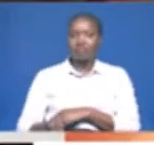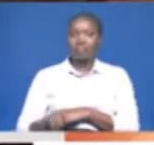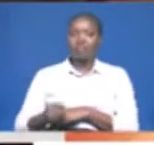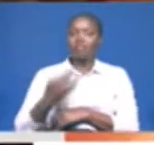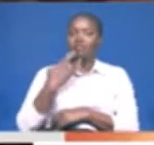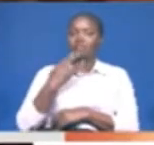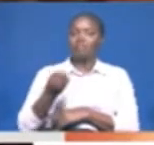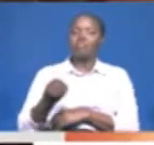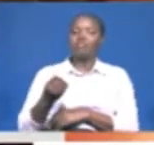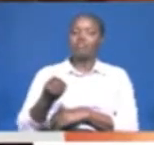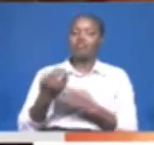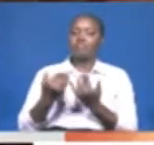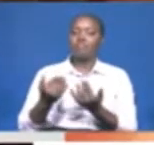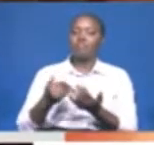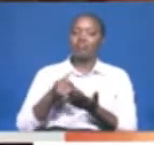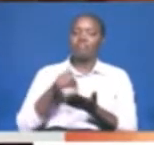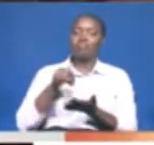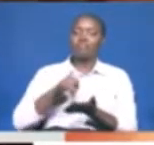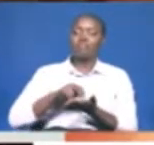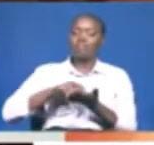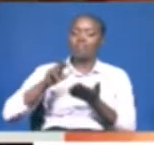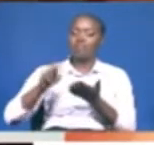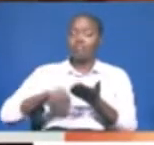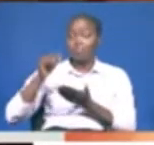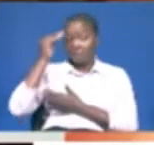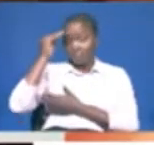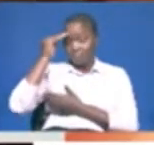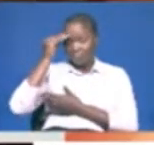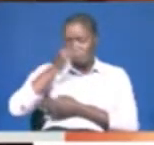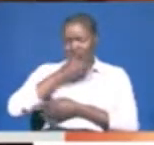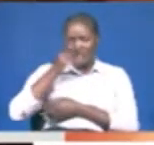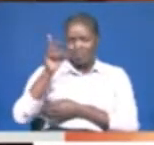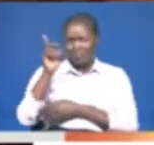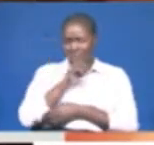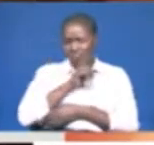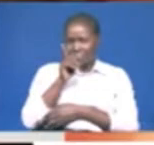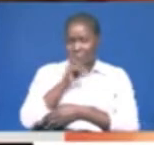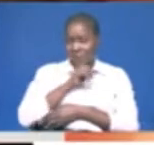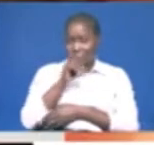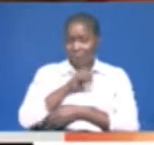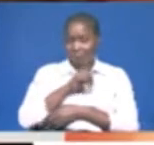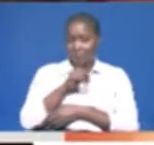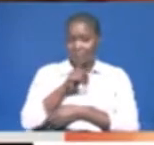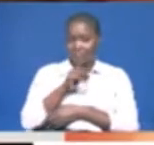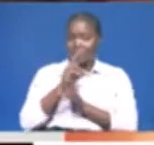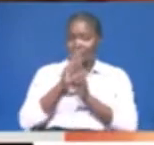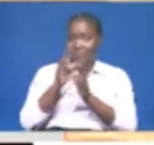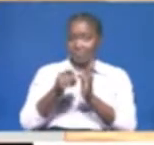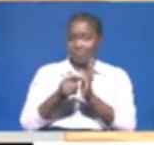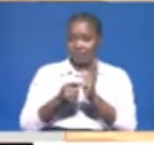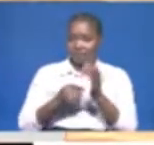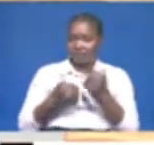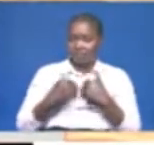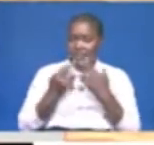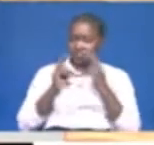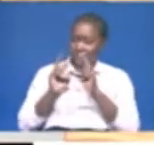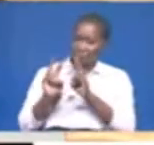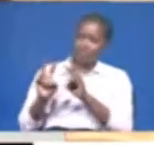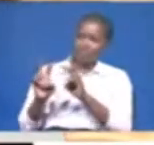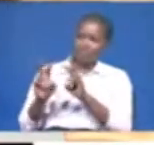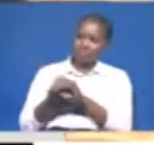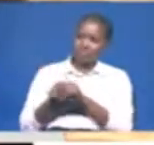forced to interrupt their learning due to the ravaging drought in the county. Zainab Said reports.